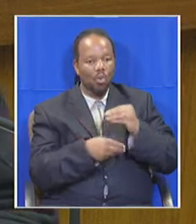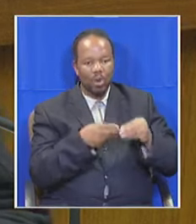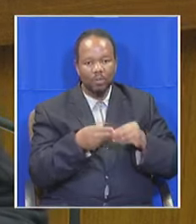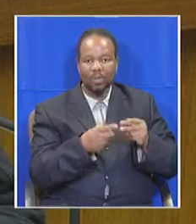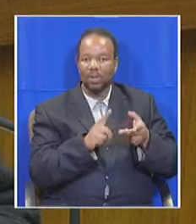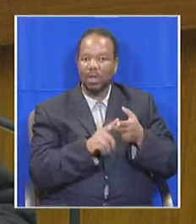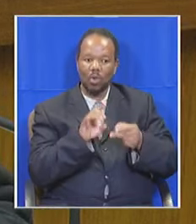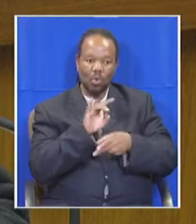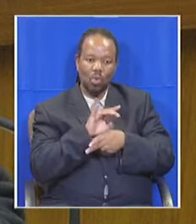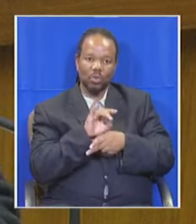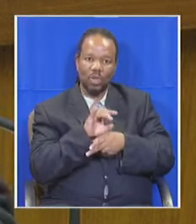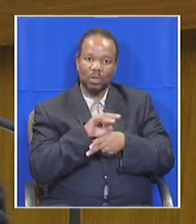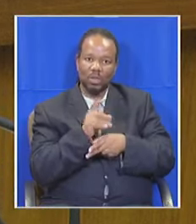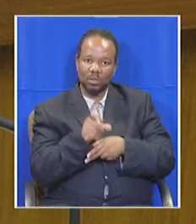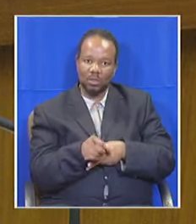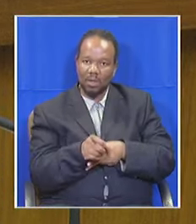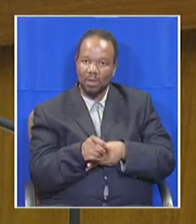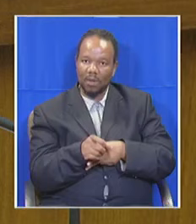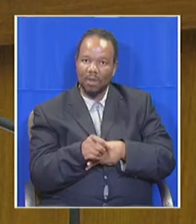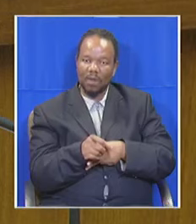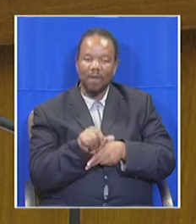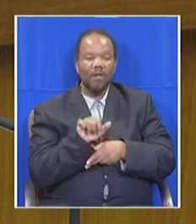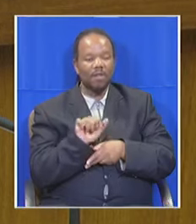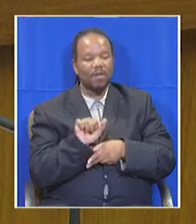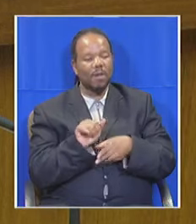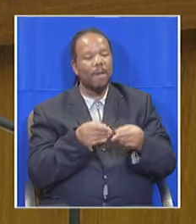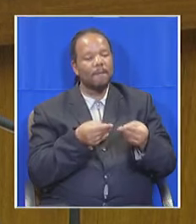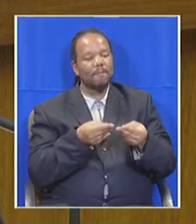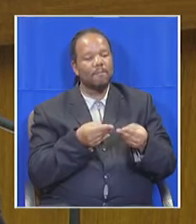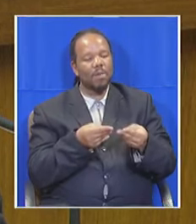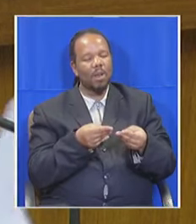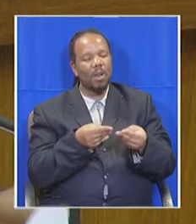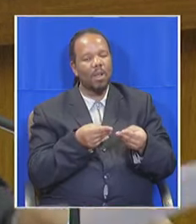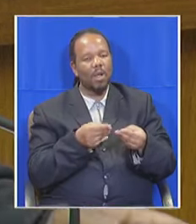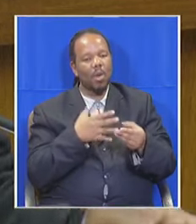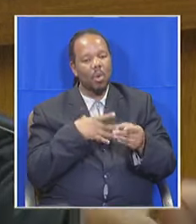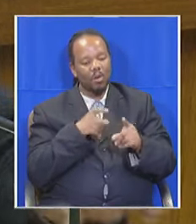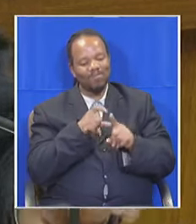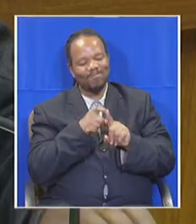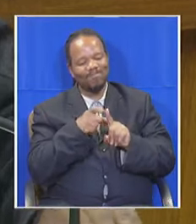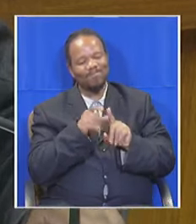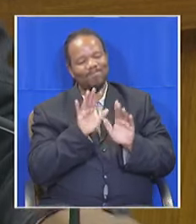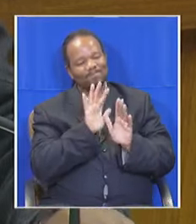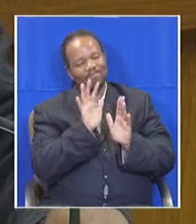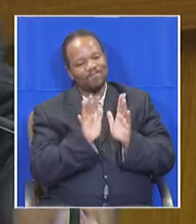The bill has widened the scope of the original definition of employees to